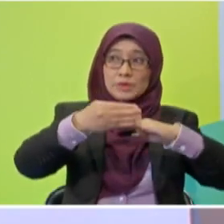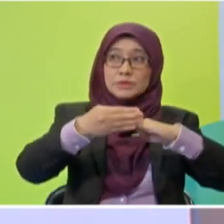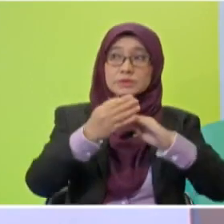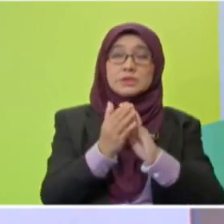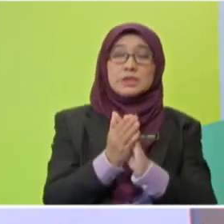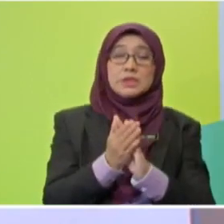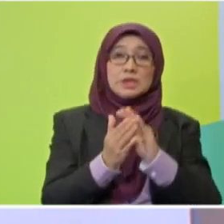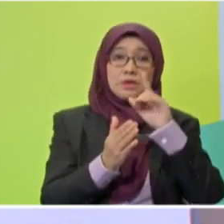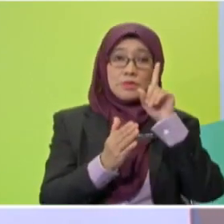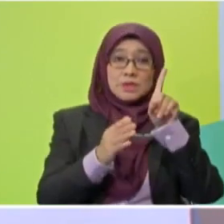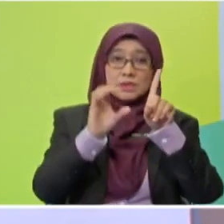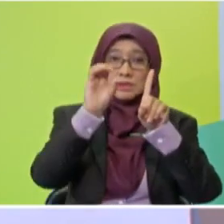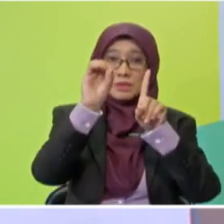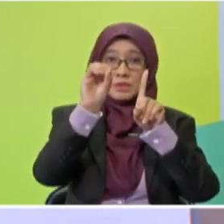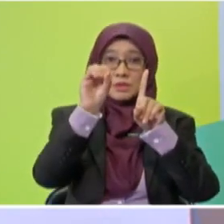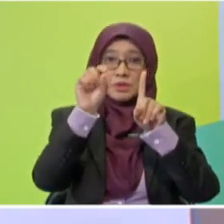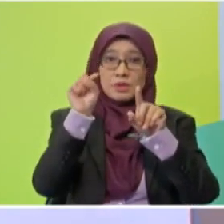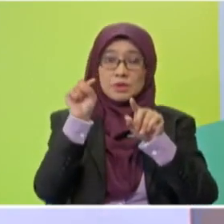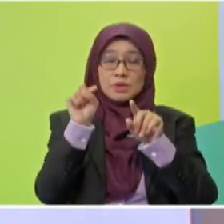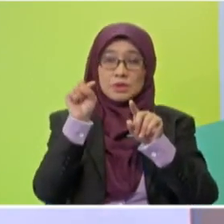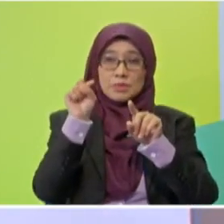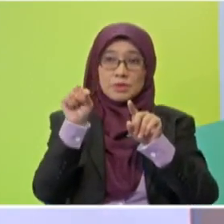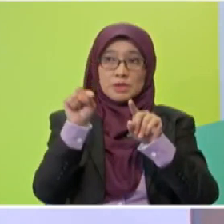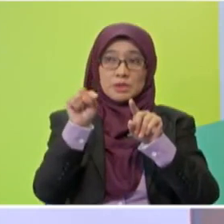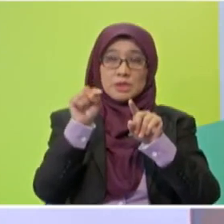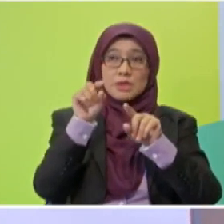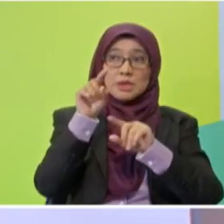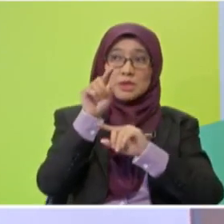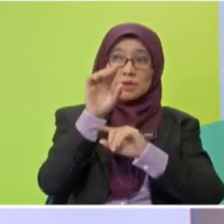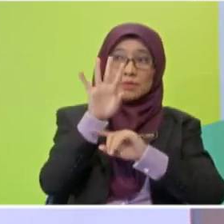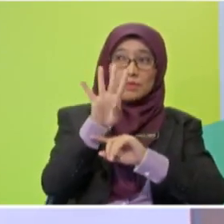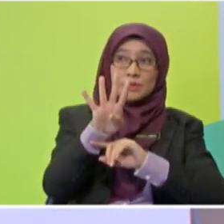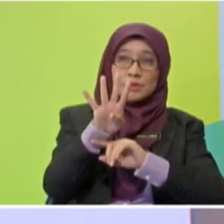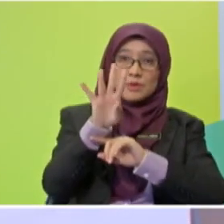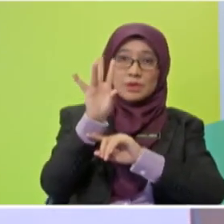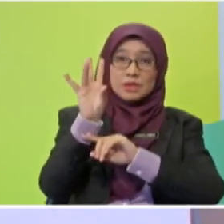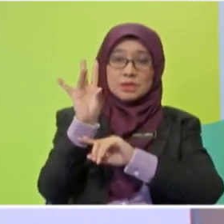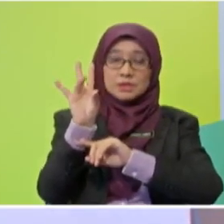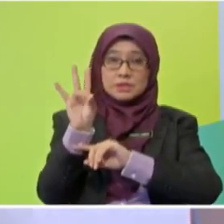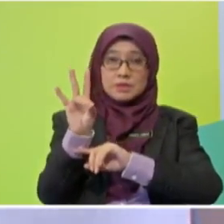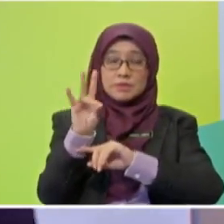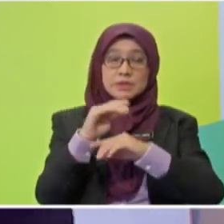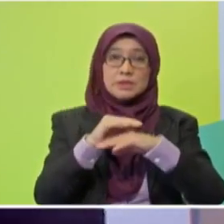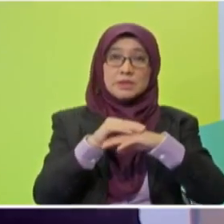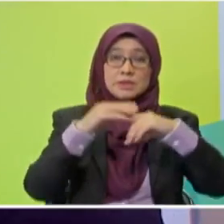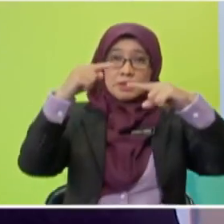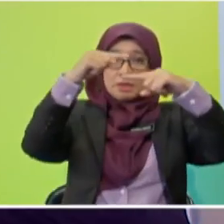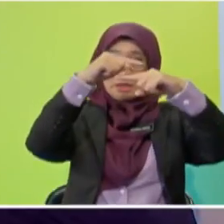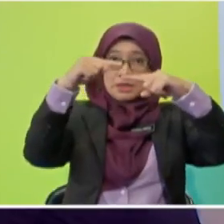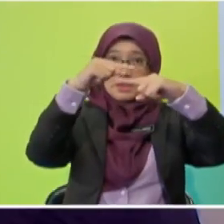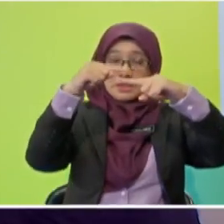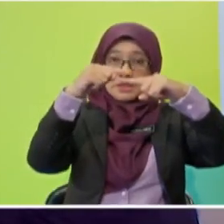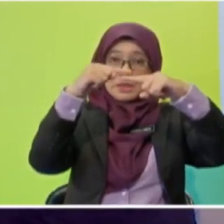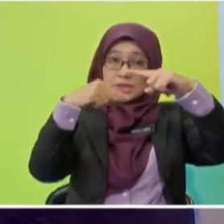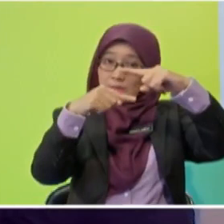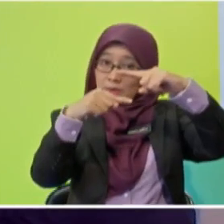decimal, 4, 4, 7. 7. And then we close the box. Okay. The divisor is 0.3. 0.3. Of course,